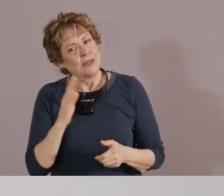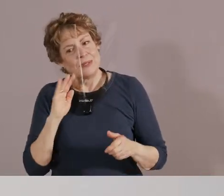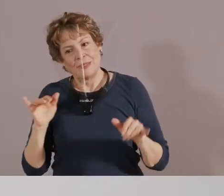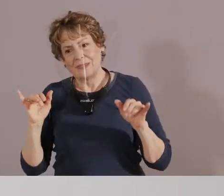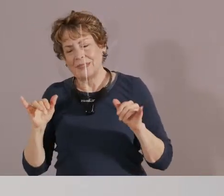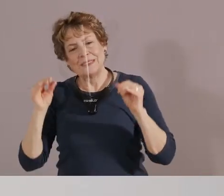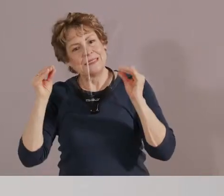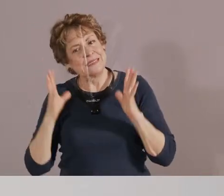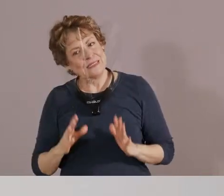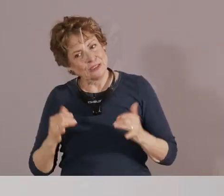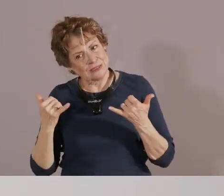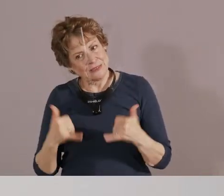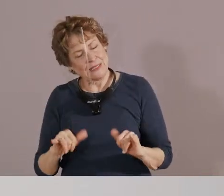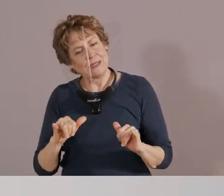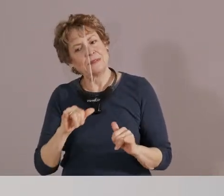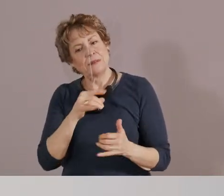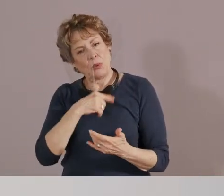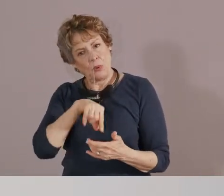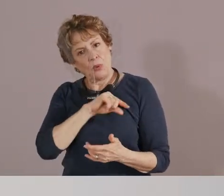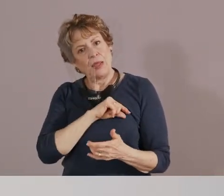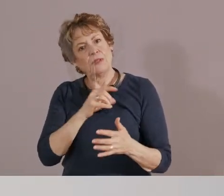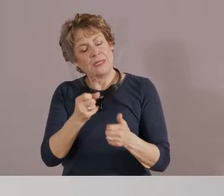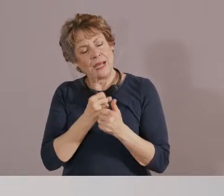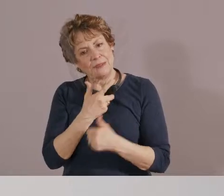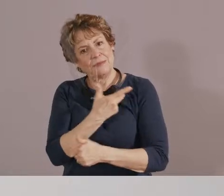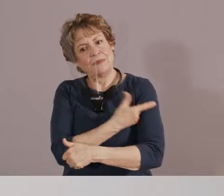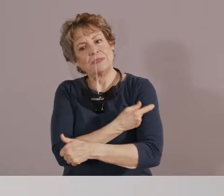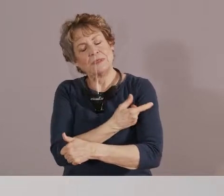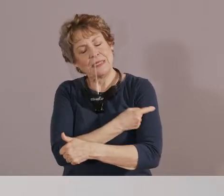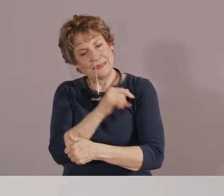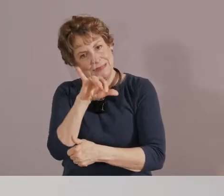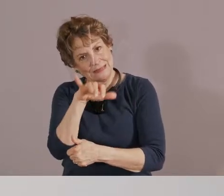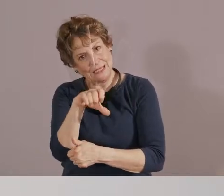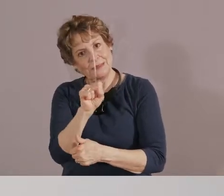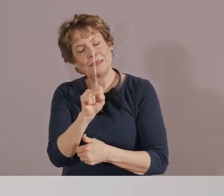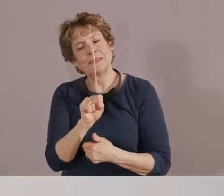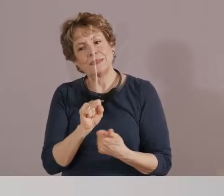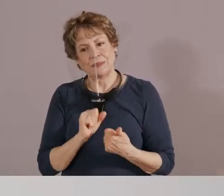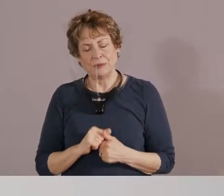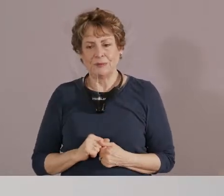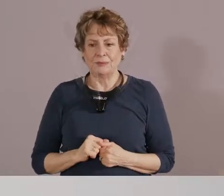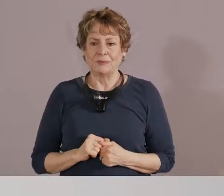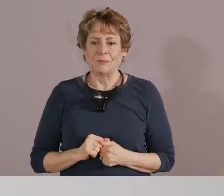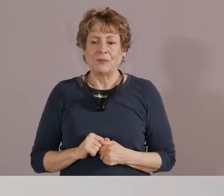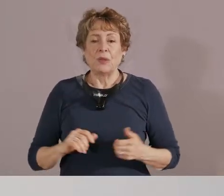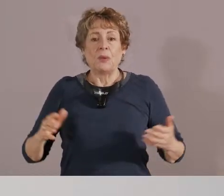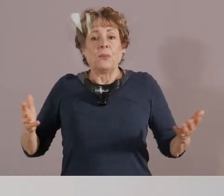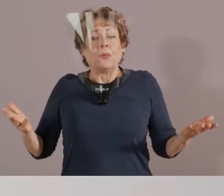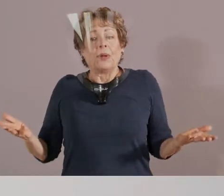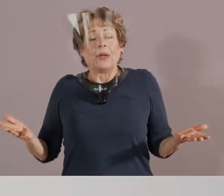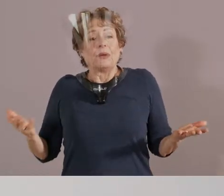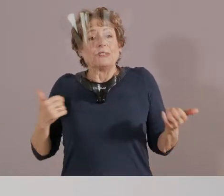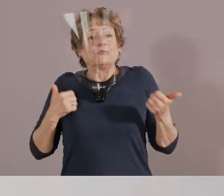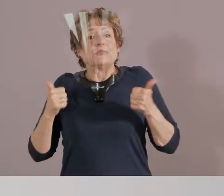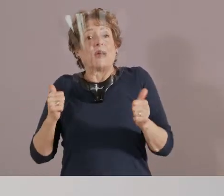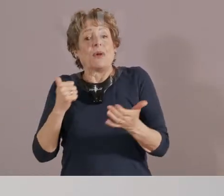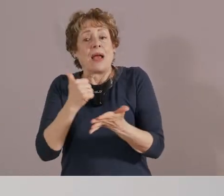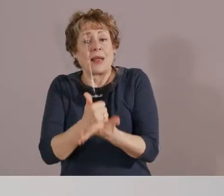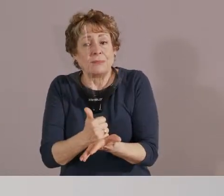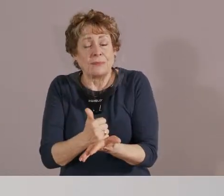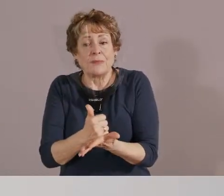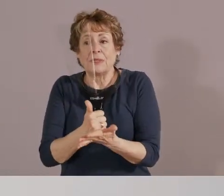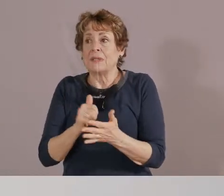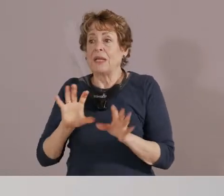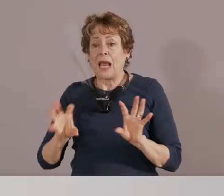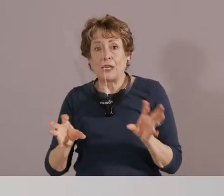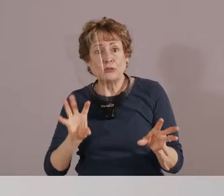do try to do is, as we're looking at the allocation, we see if there are ways that we can help them potentially achieve a plan or identify where